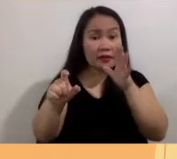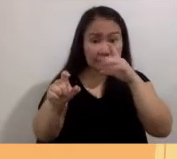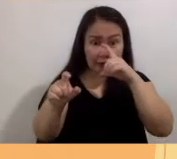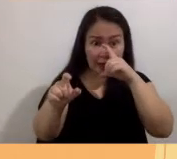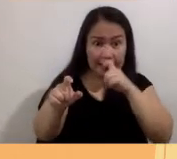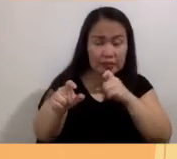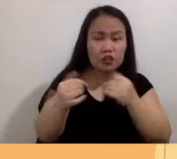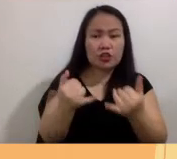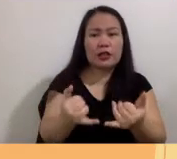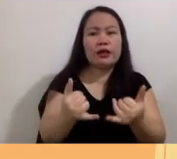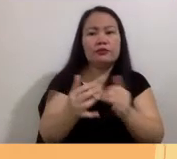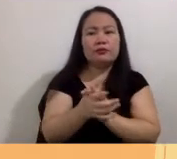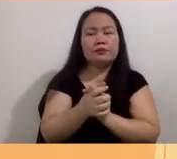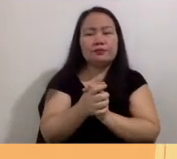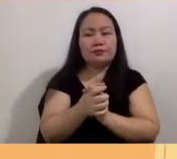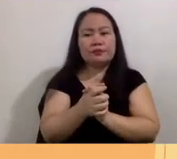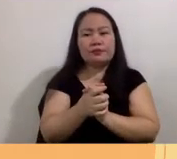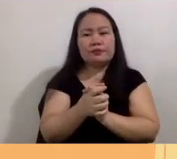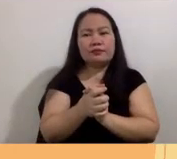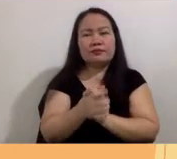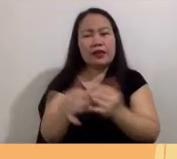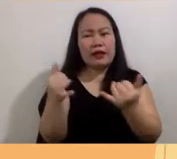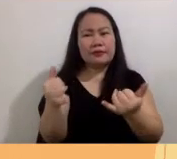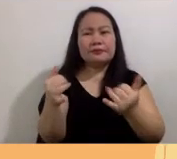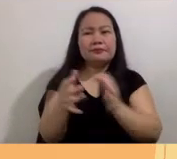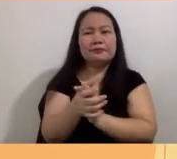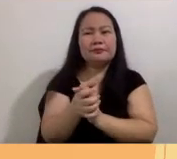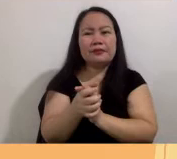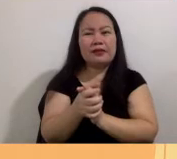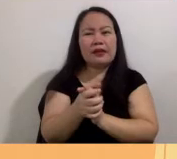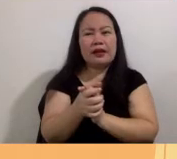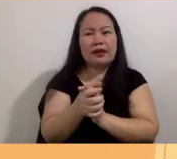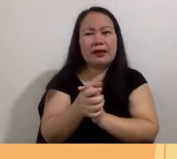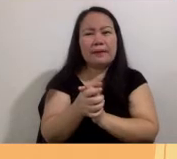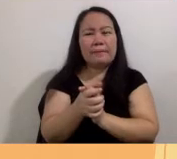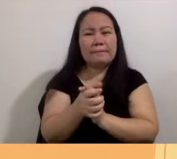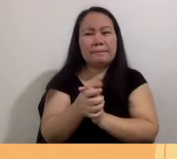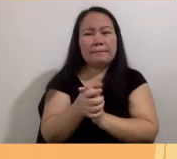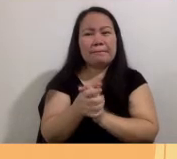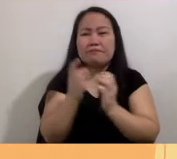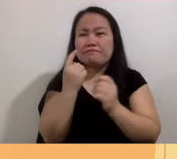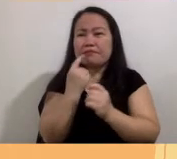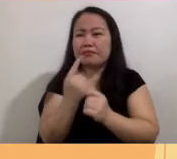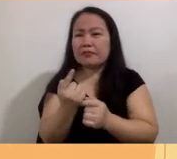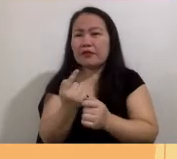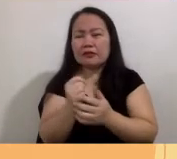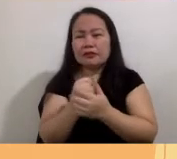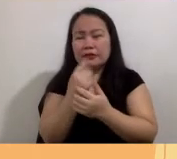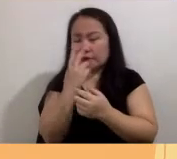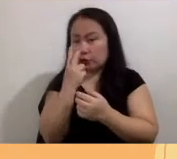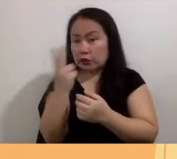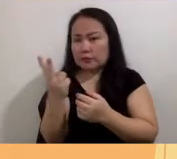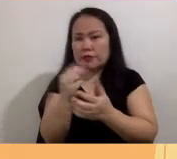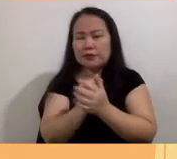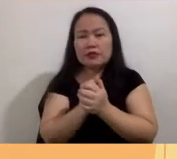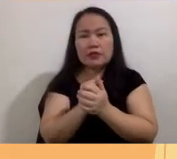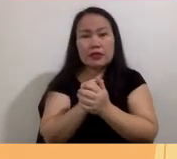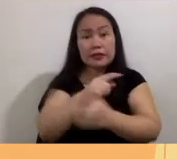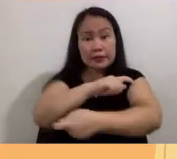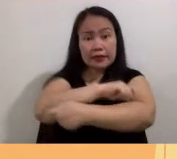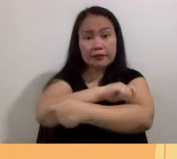so we will represent this as x. Now, since ang sabi, okay, so these